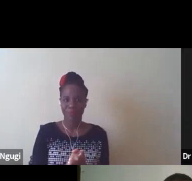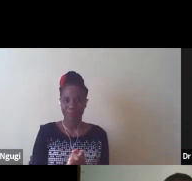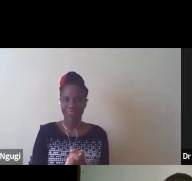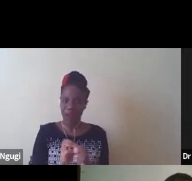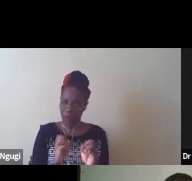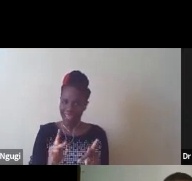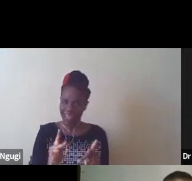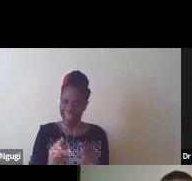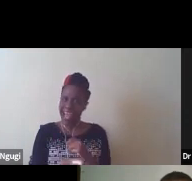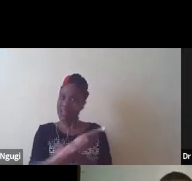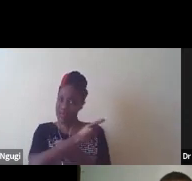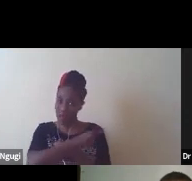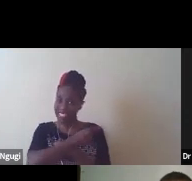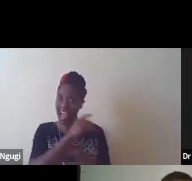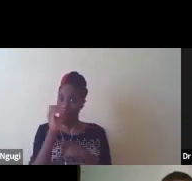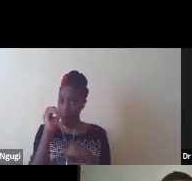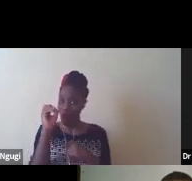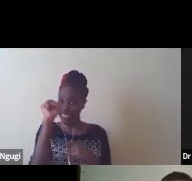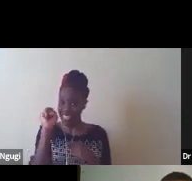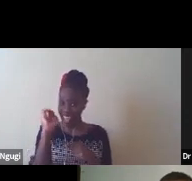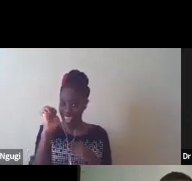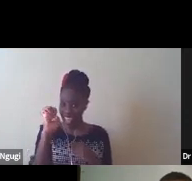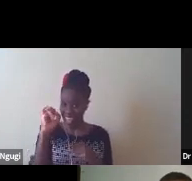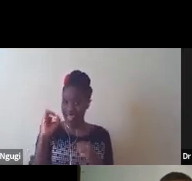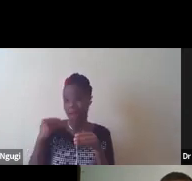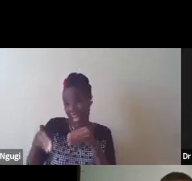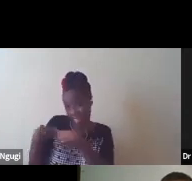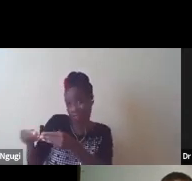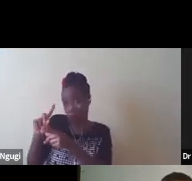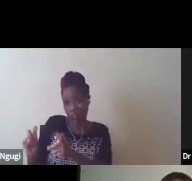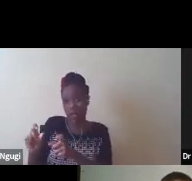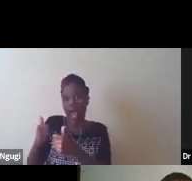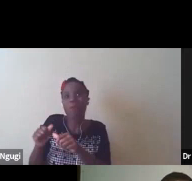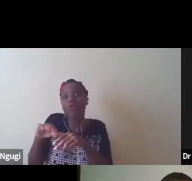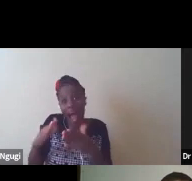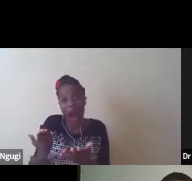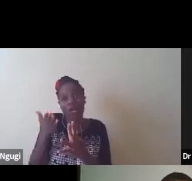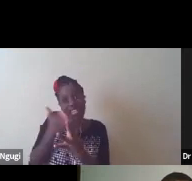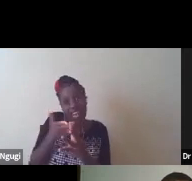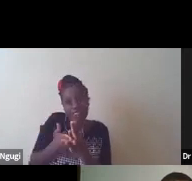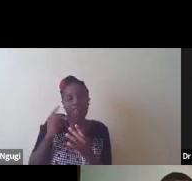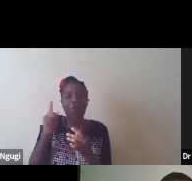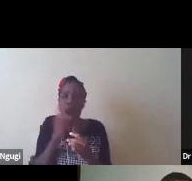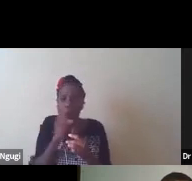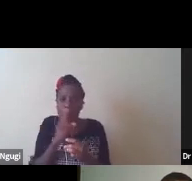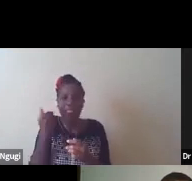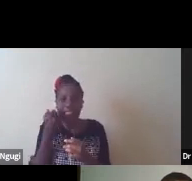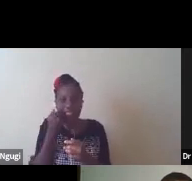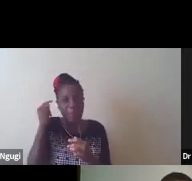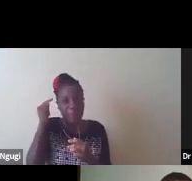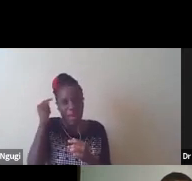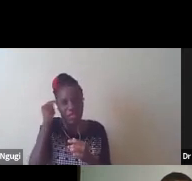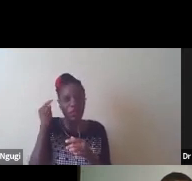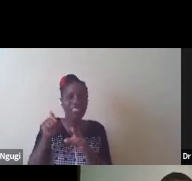Dr. Osei will come in with the second one, how to intervene for somebody who is severely sick, but you